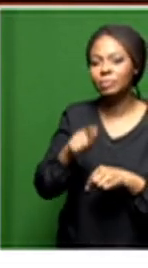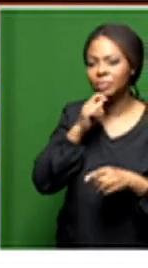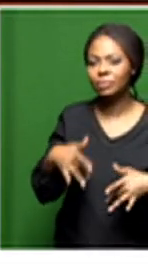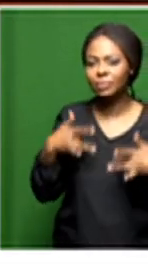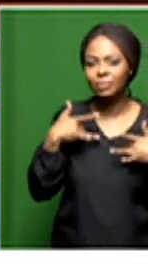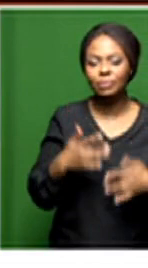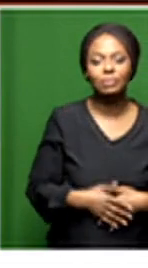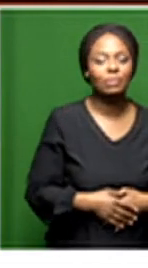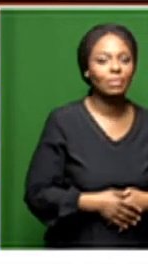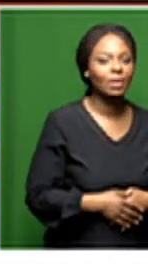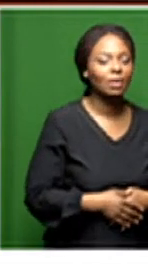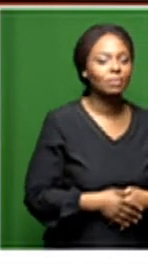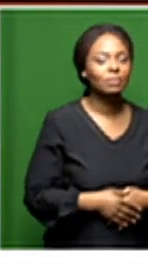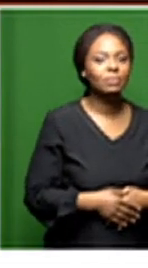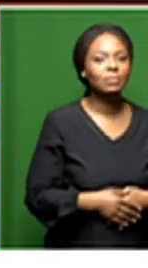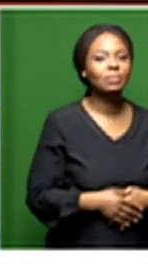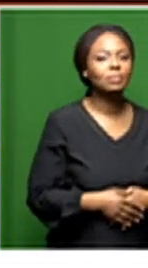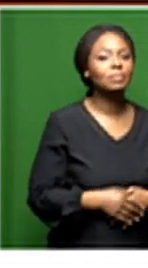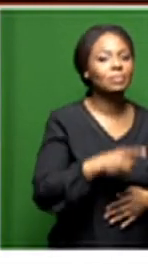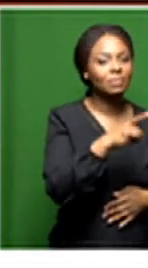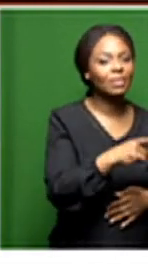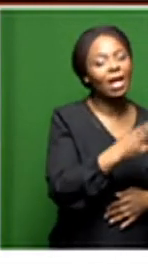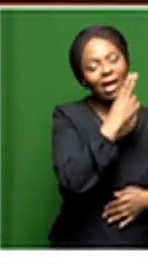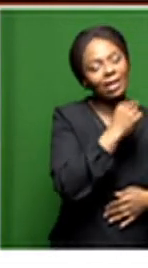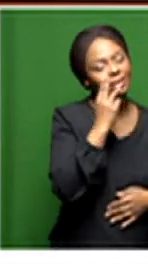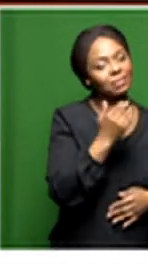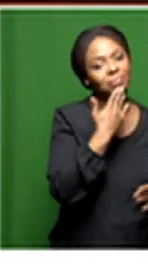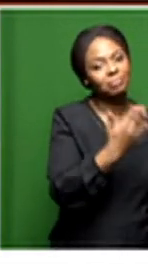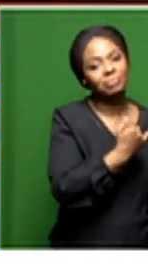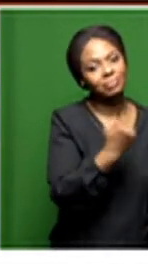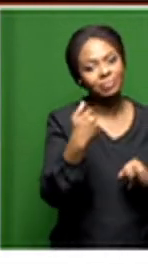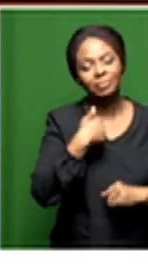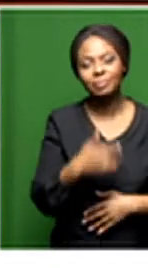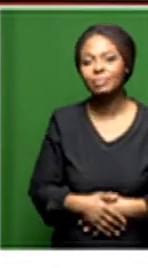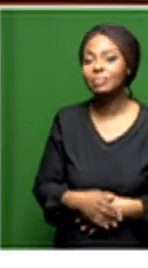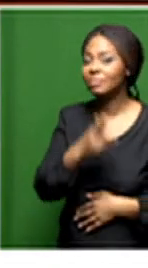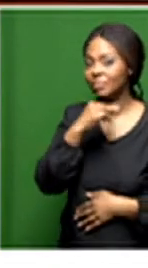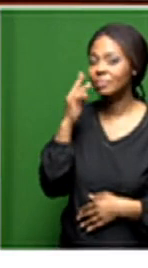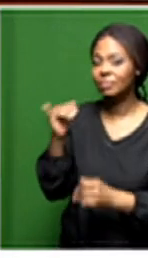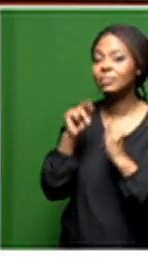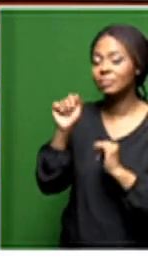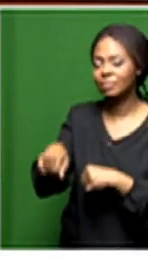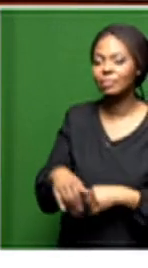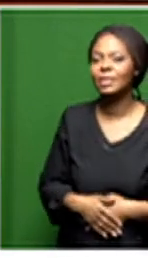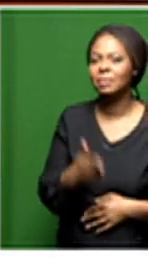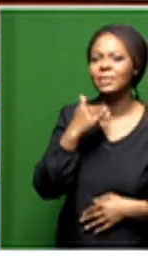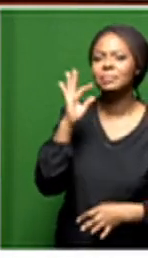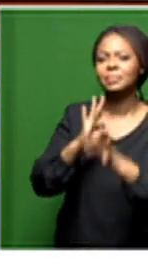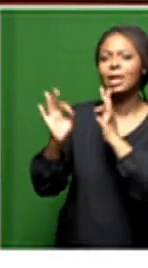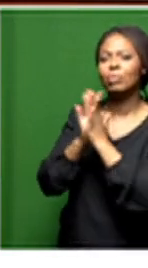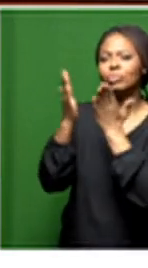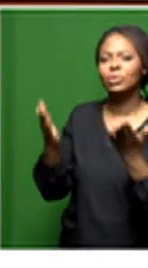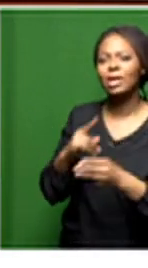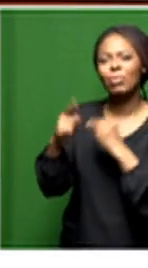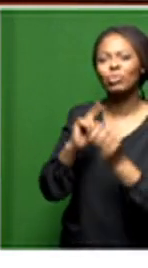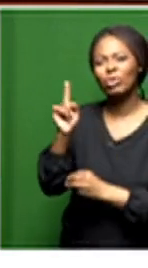morning to our viewers. Thank you for having me. It's lovely having you on the show this morning, Beverley. First of all, tell us about the book and what it's about and